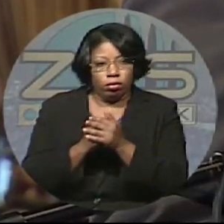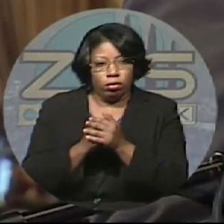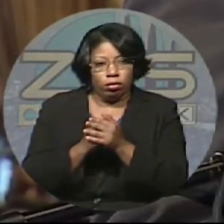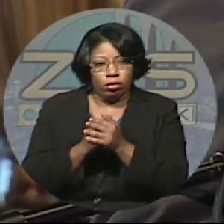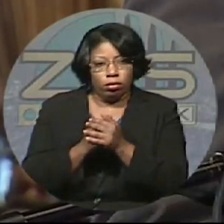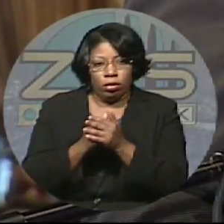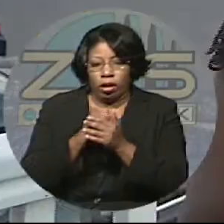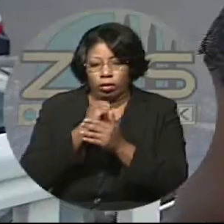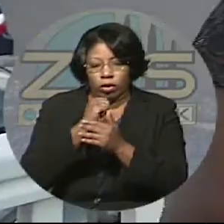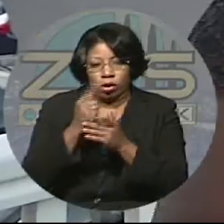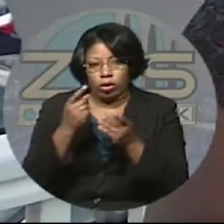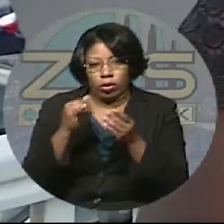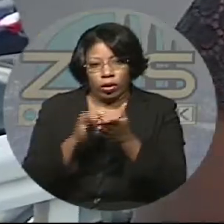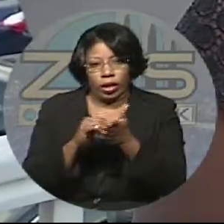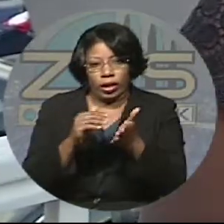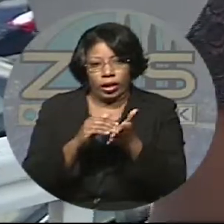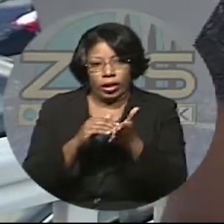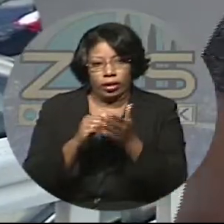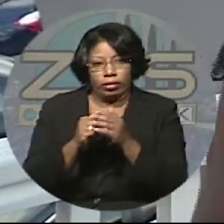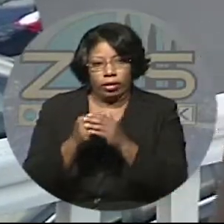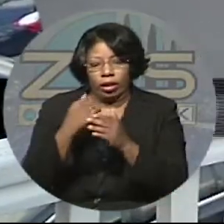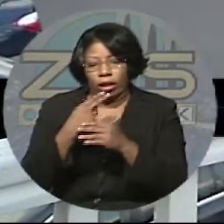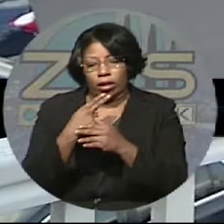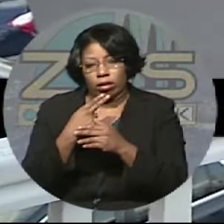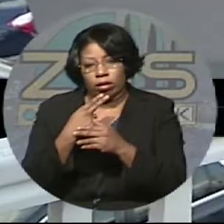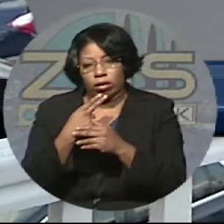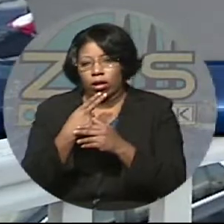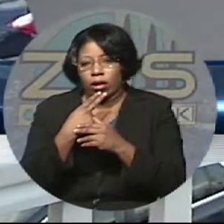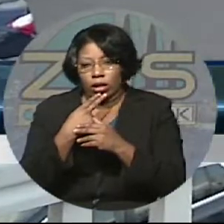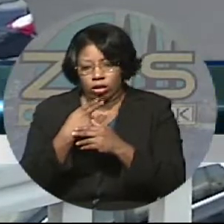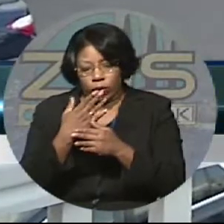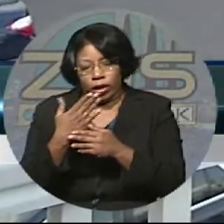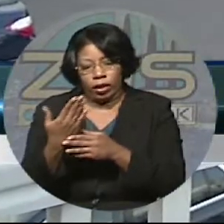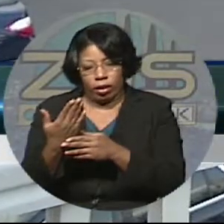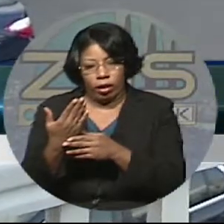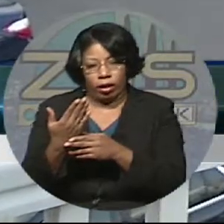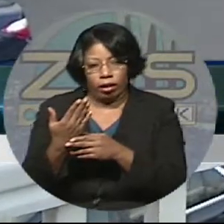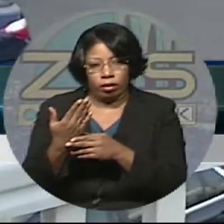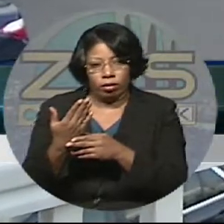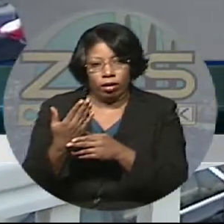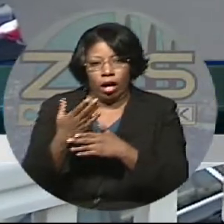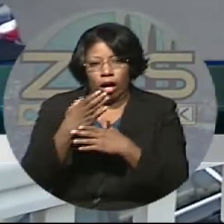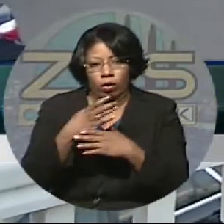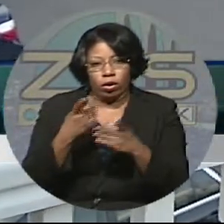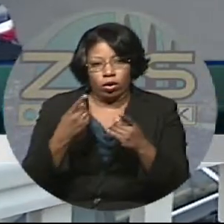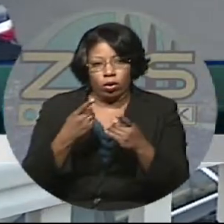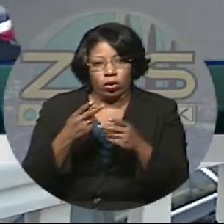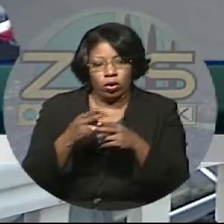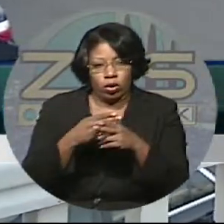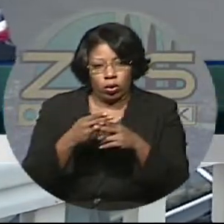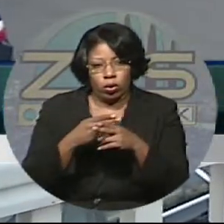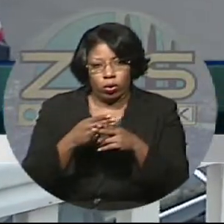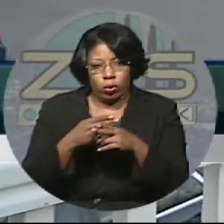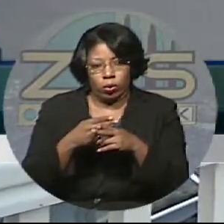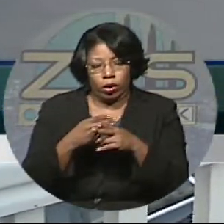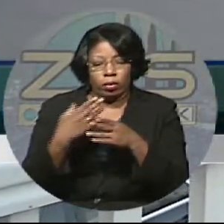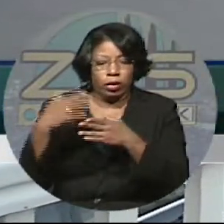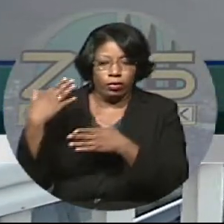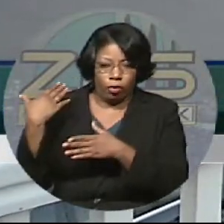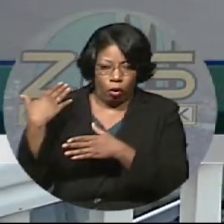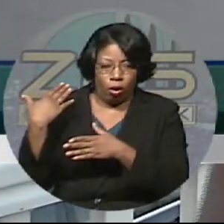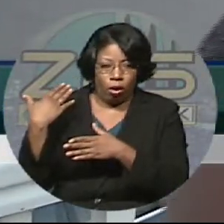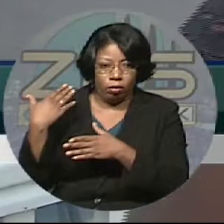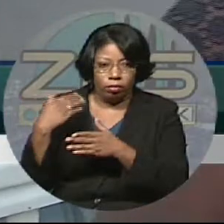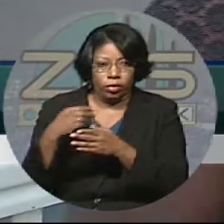I won't take it for granted anymore. It's a bittersweet thing for me. I wish it would have been done a little sooner. I am right